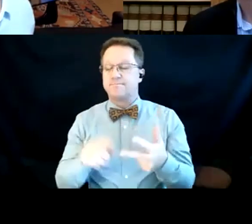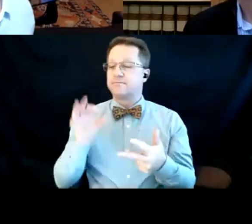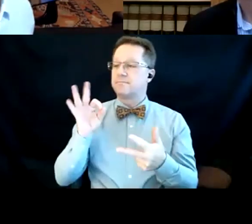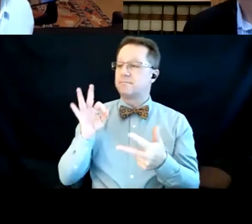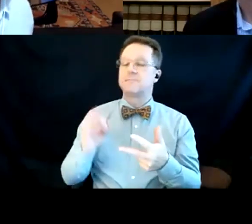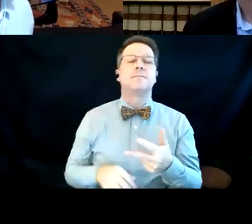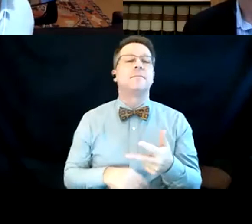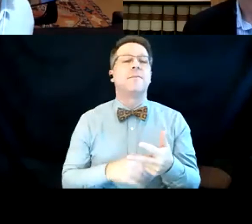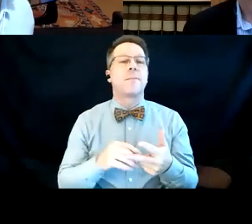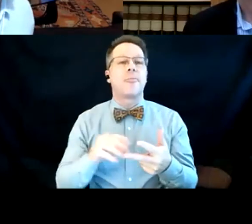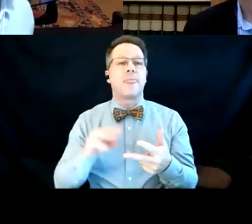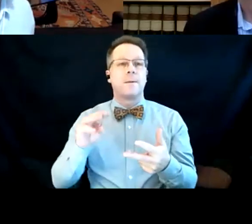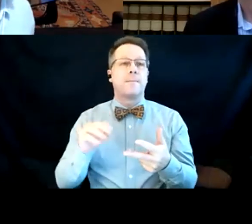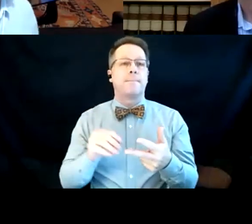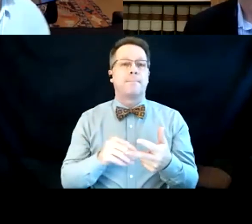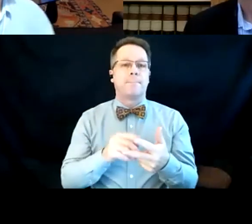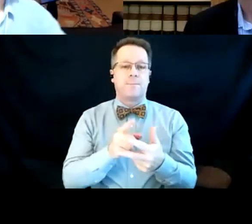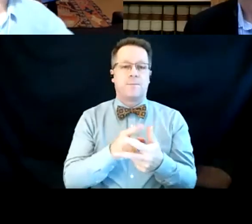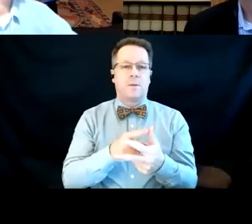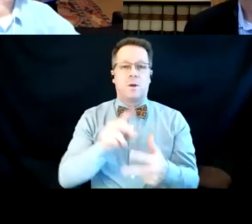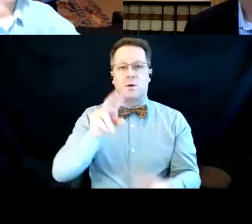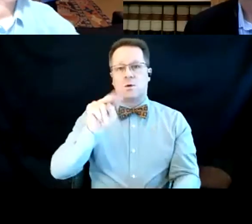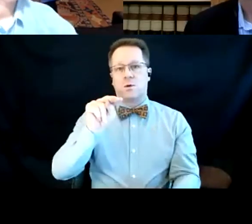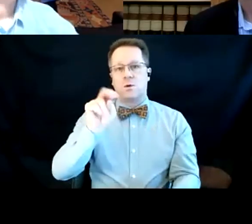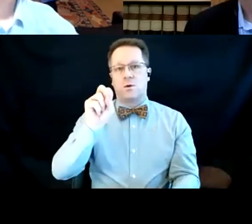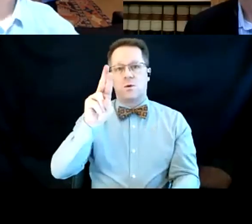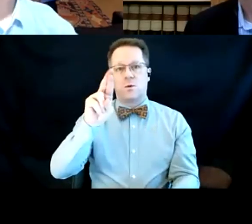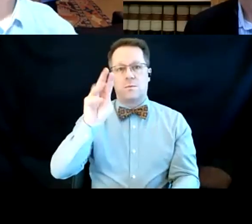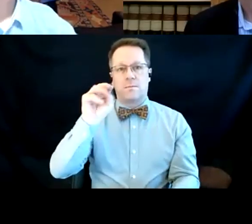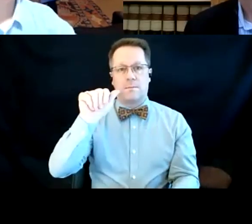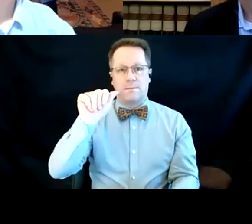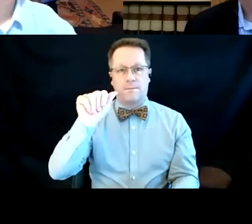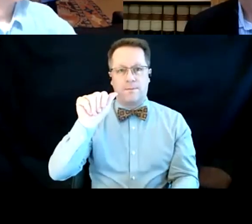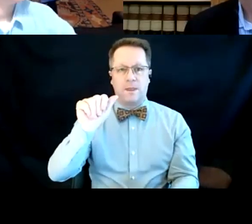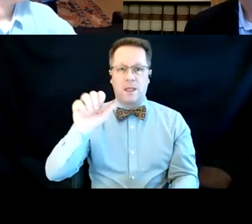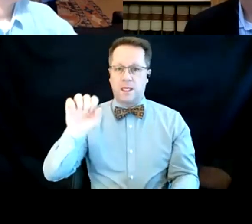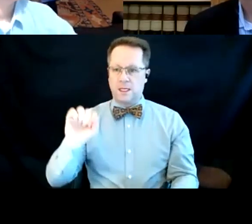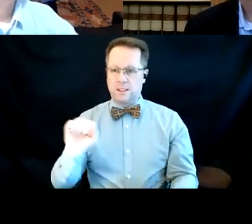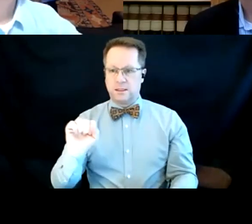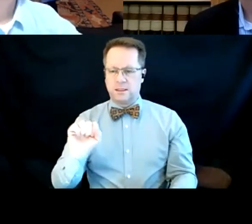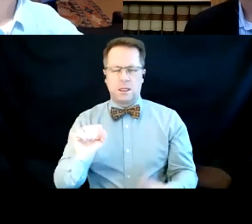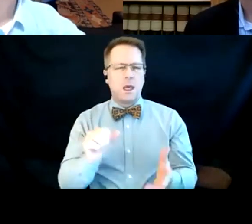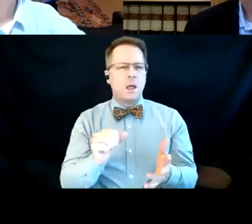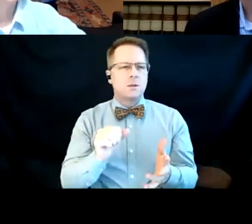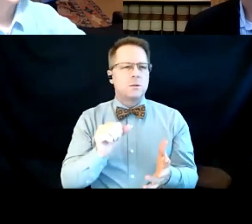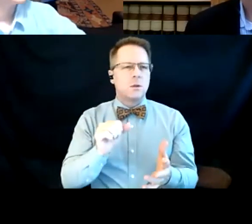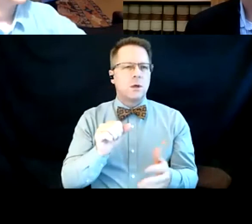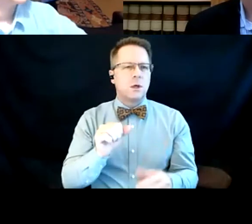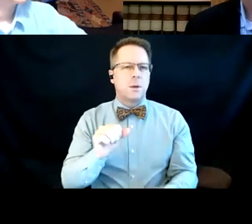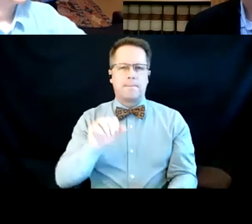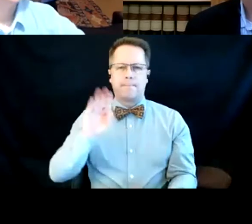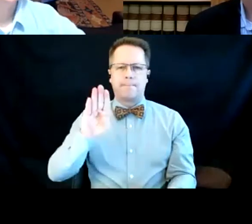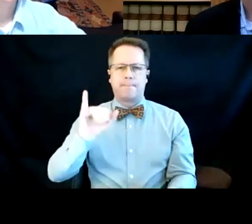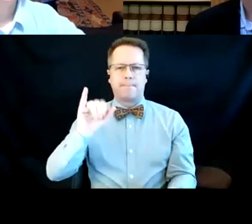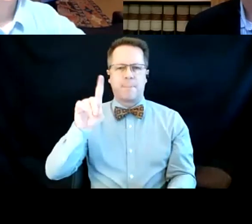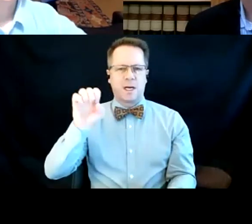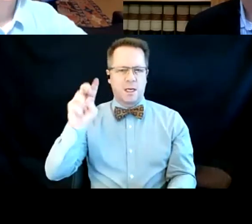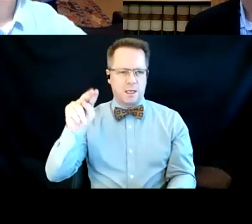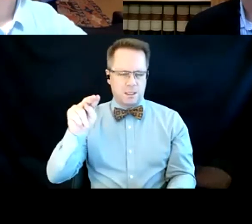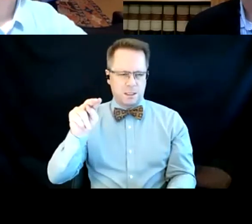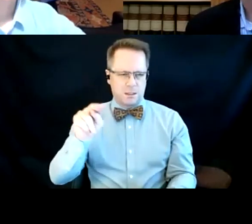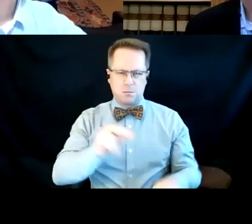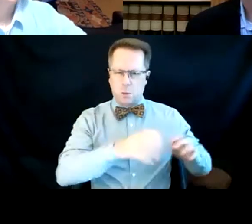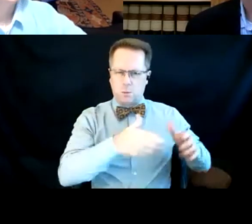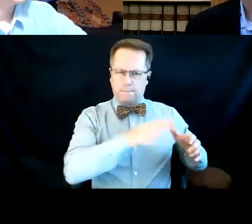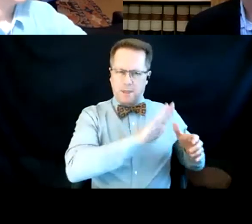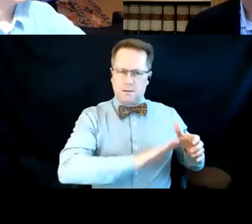here from Norma S. Are there ways the Biden administration can protect voting rights that will override some